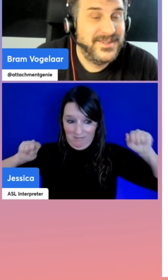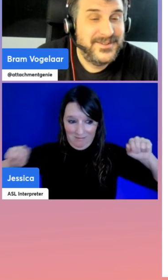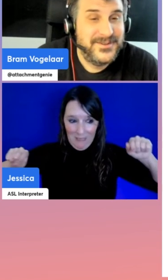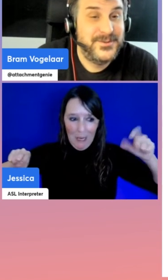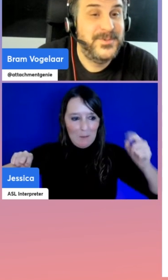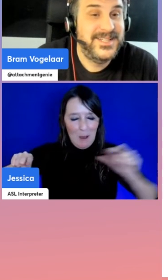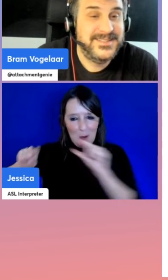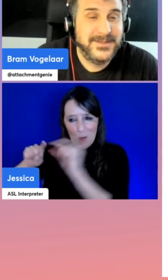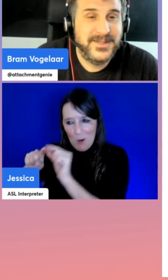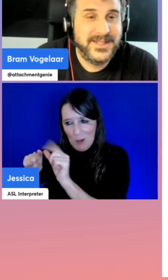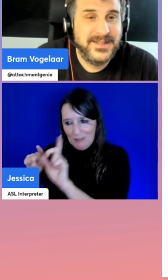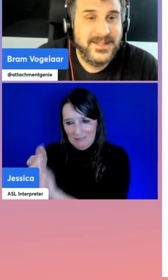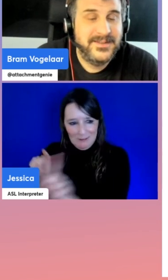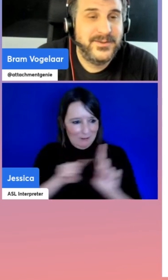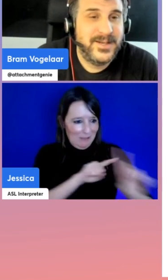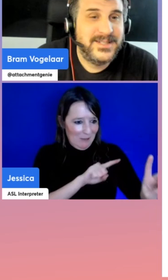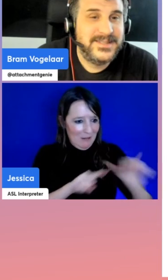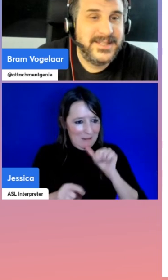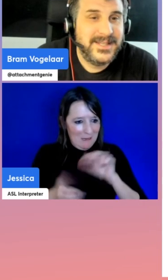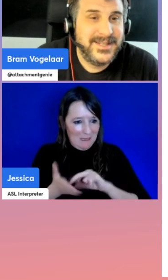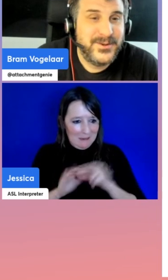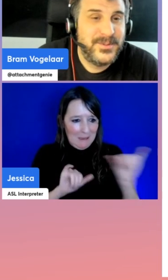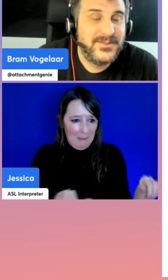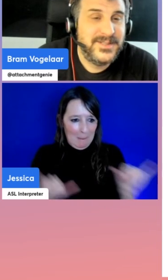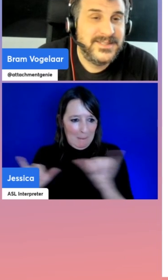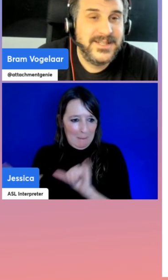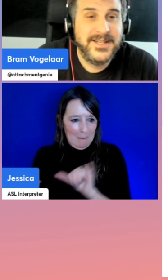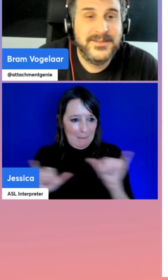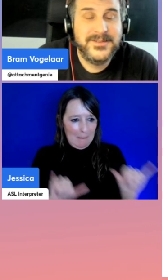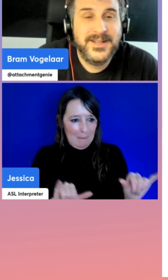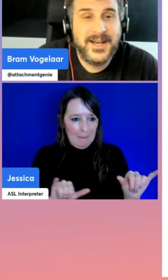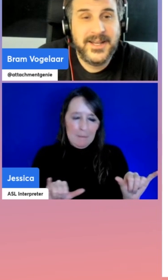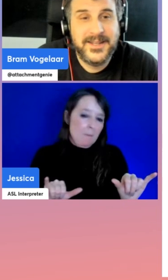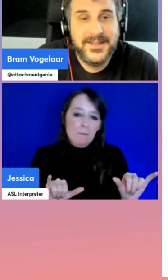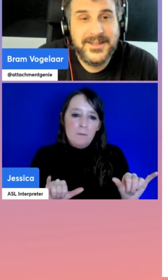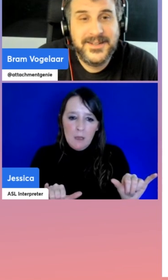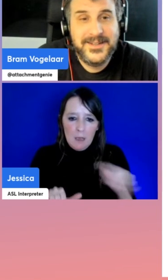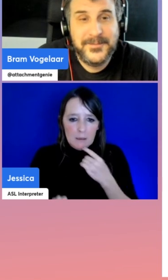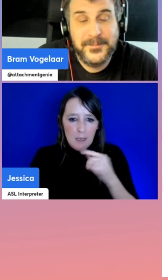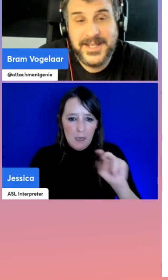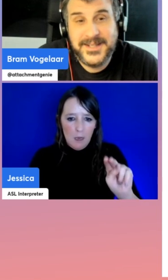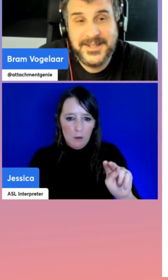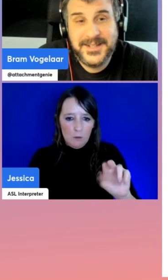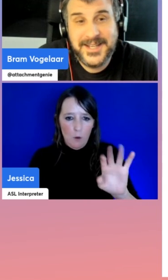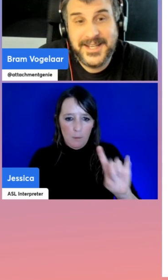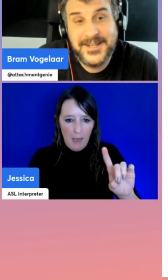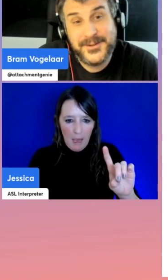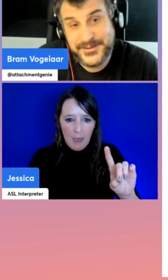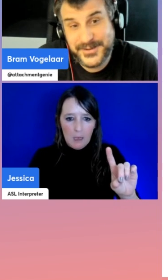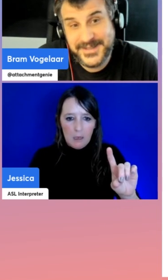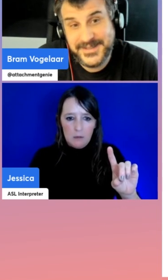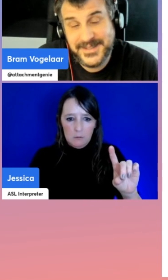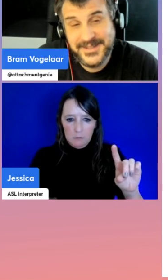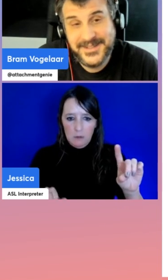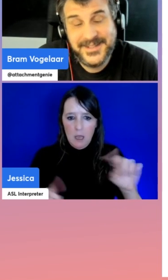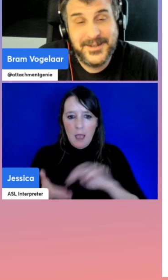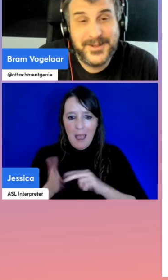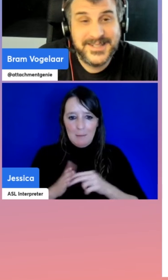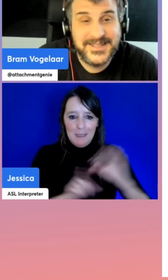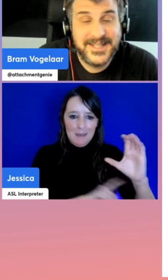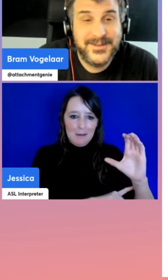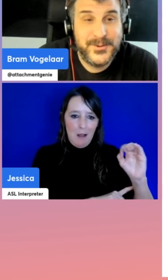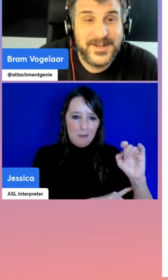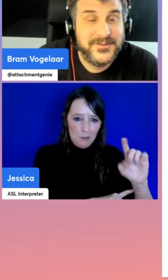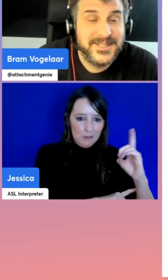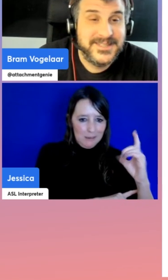words to mean the same thing. So when I say a Nomad region, I mean a Consul DC. And